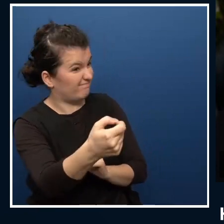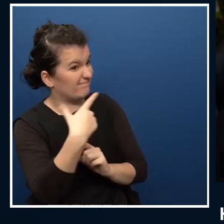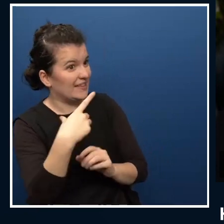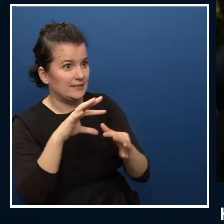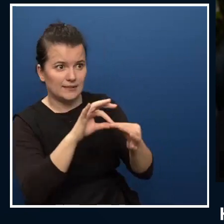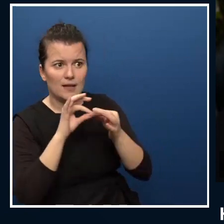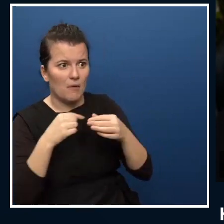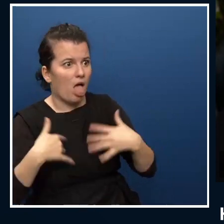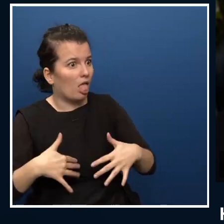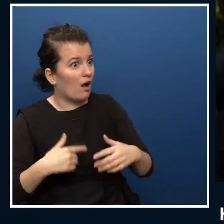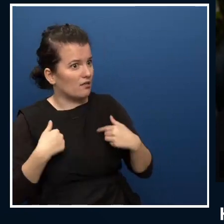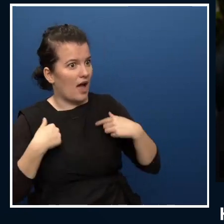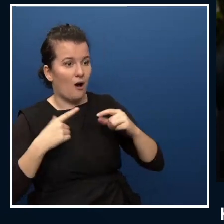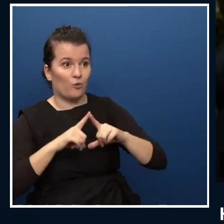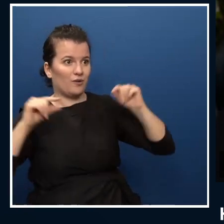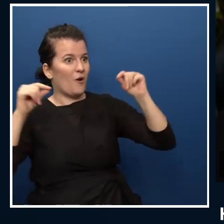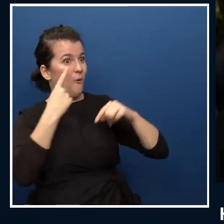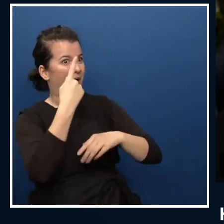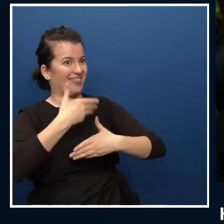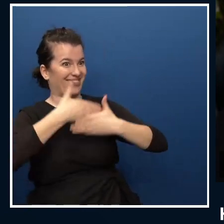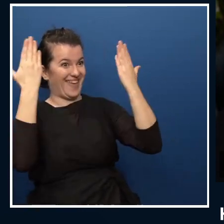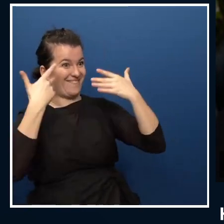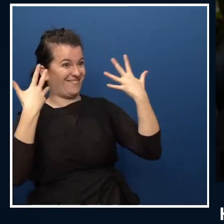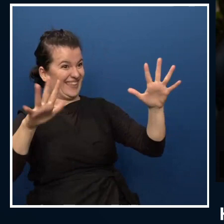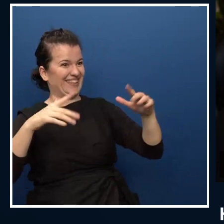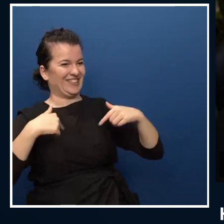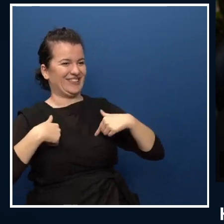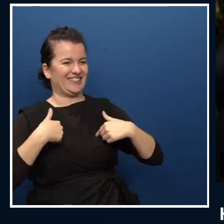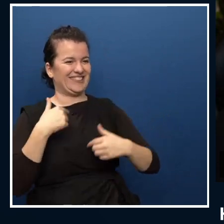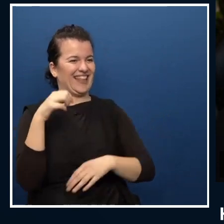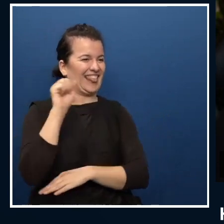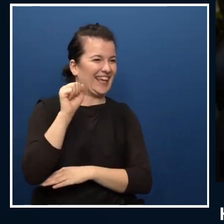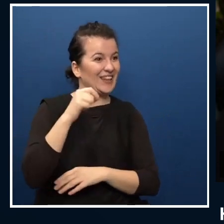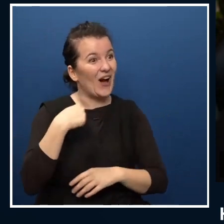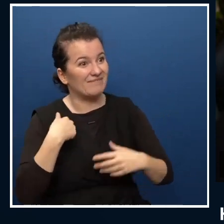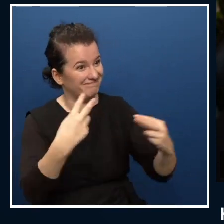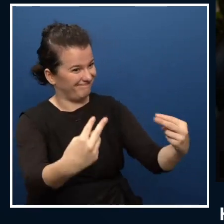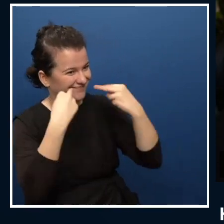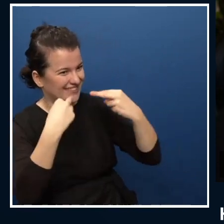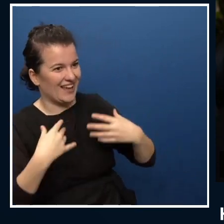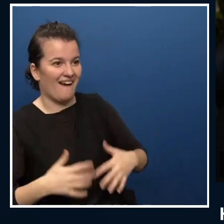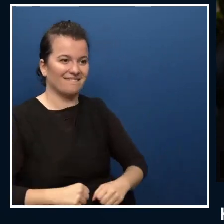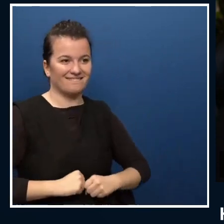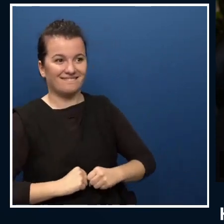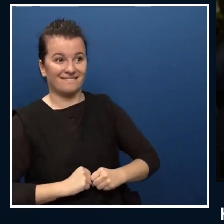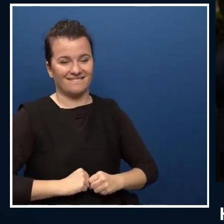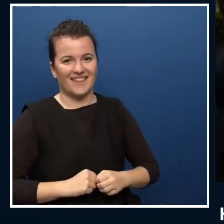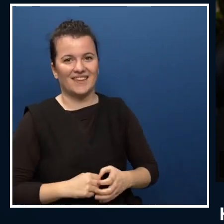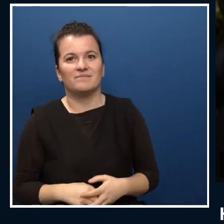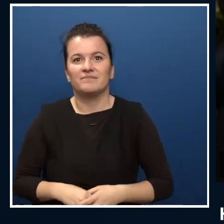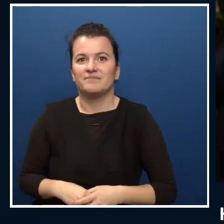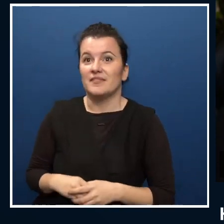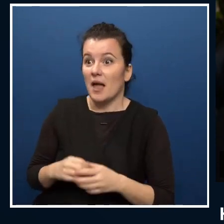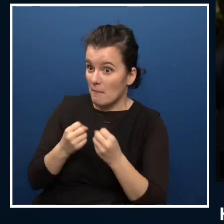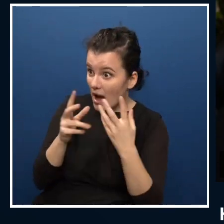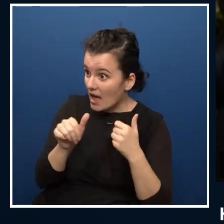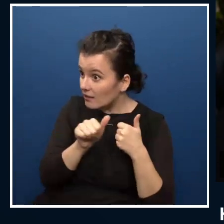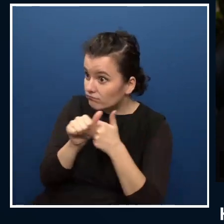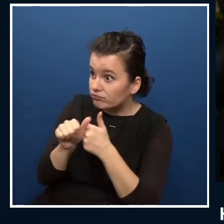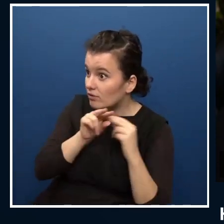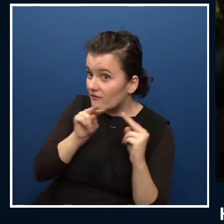almost a day. Wow. Wow. And do we have a lot of followers already? So true